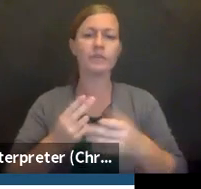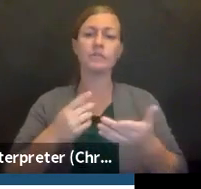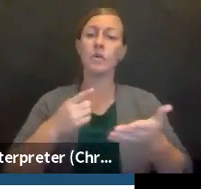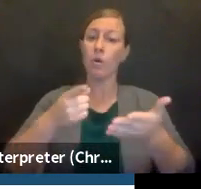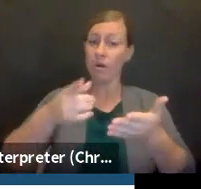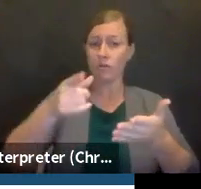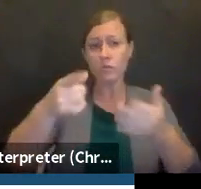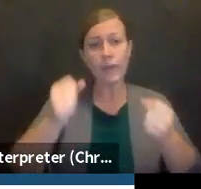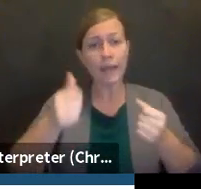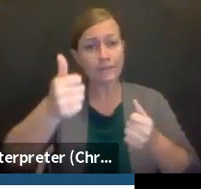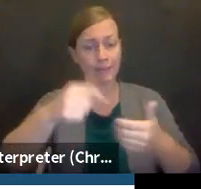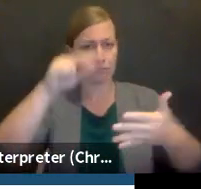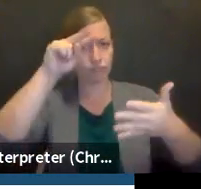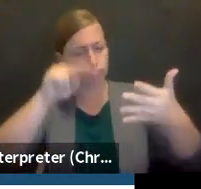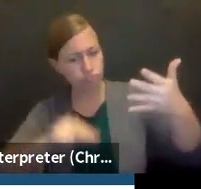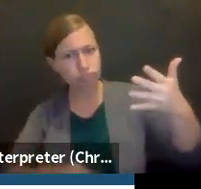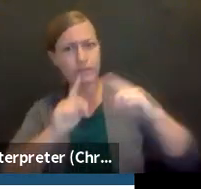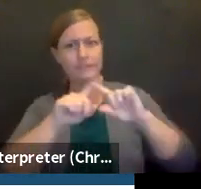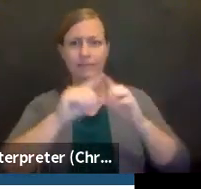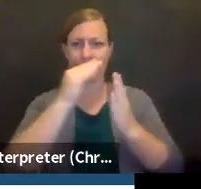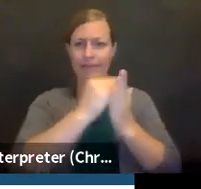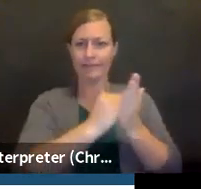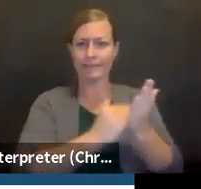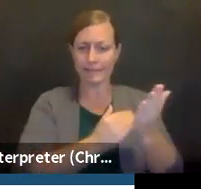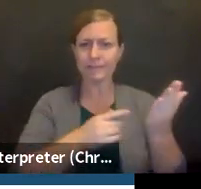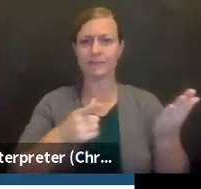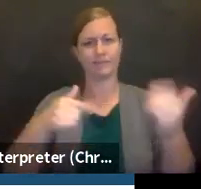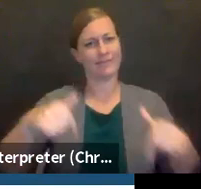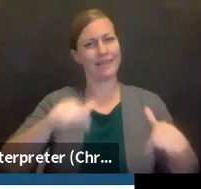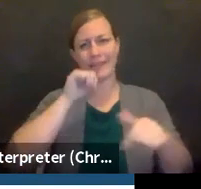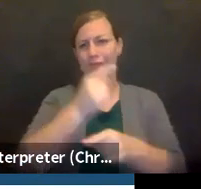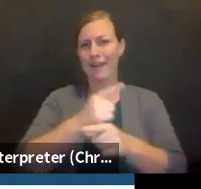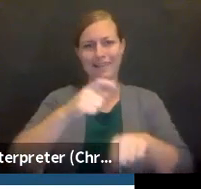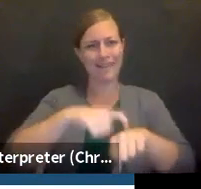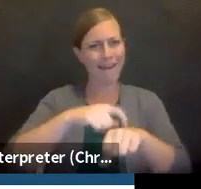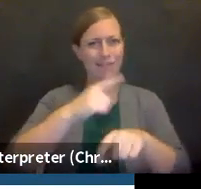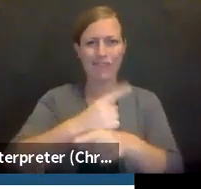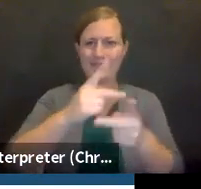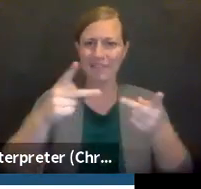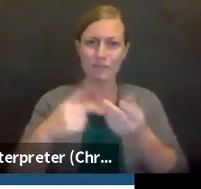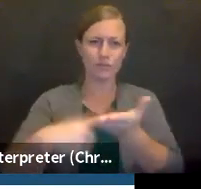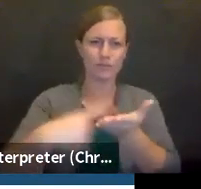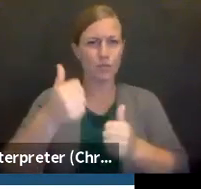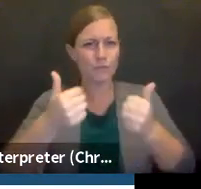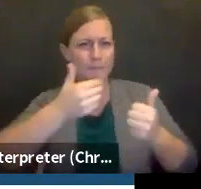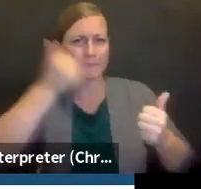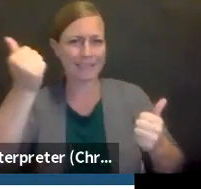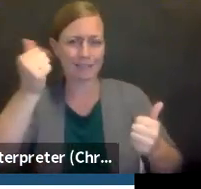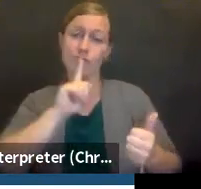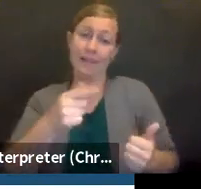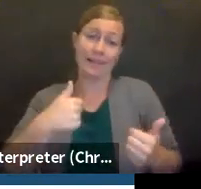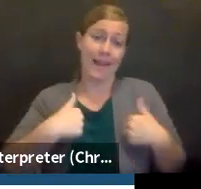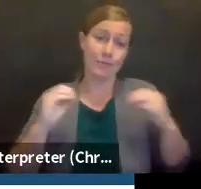really talk about which ones are the best. I don't have an opinion on that. I want you to go explore this